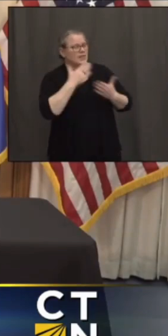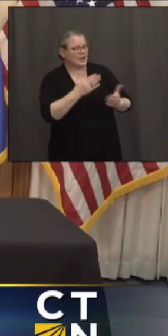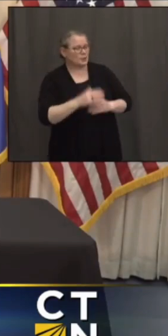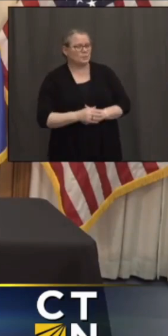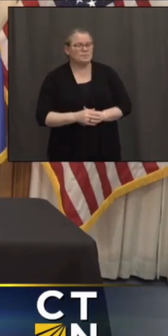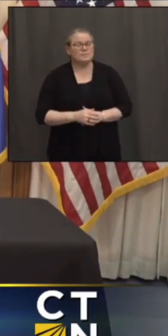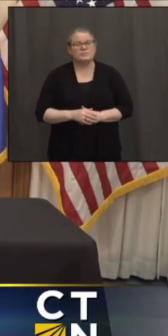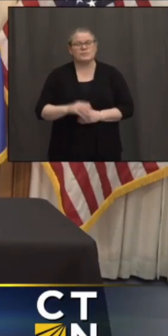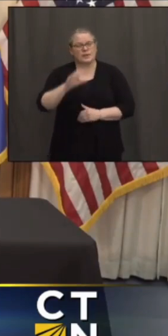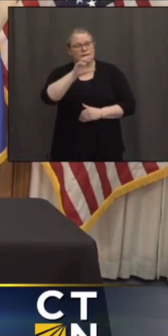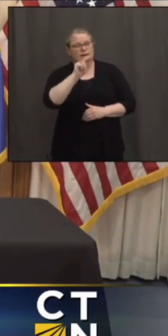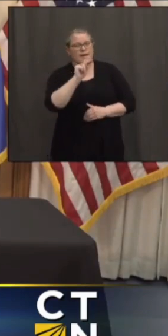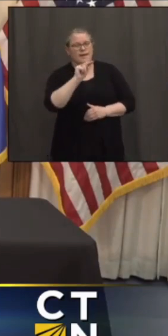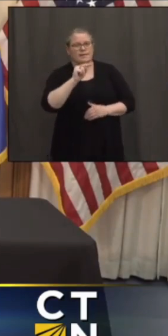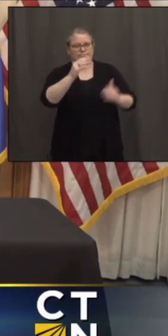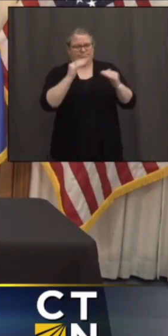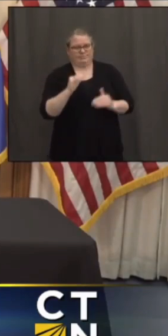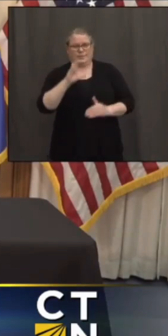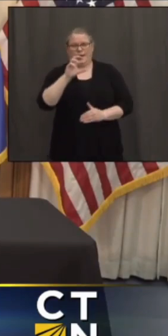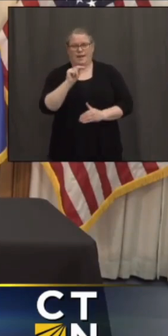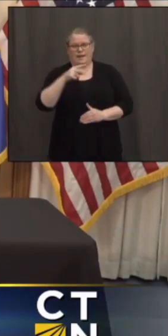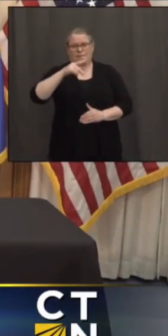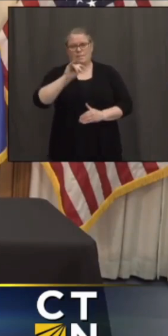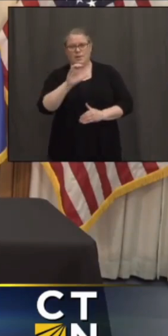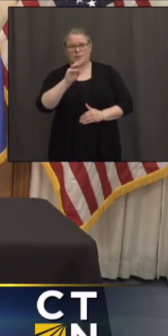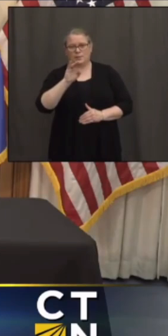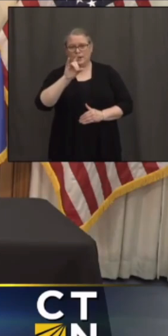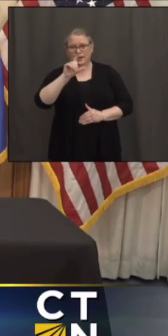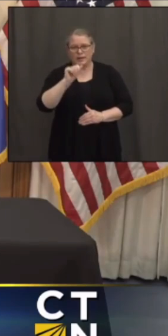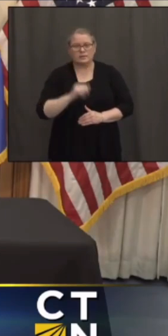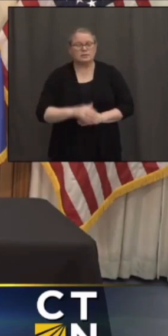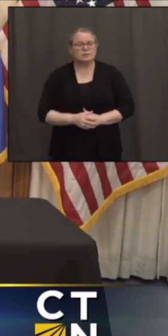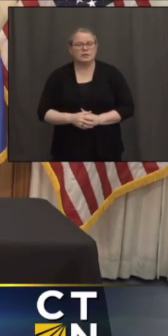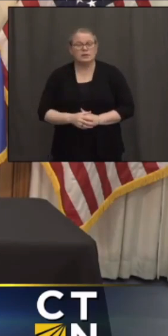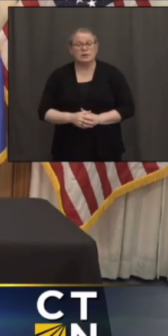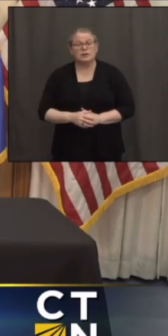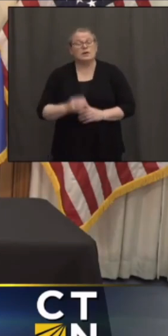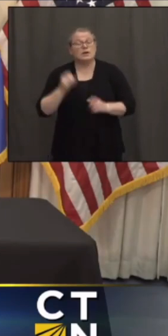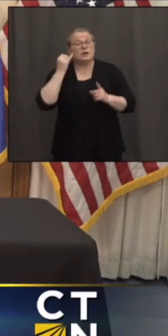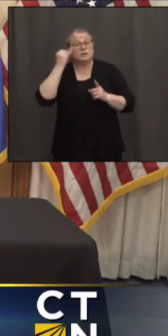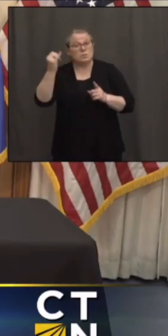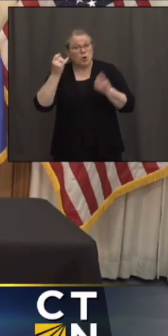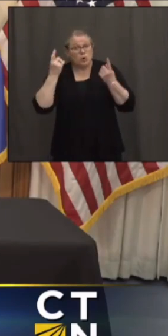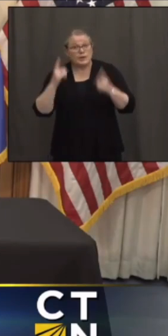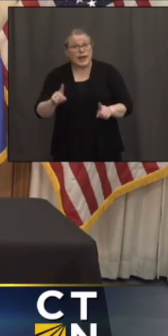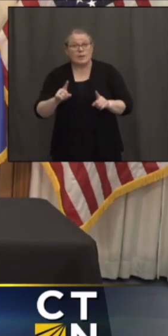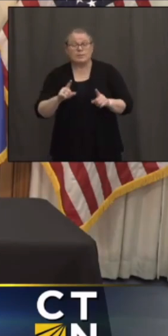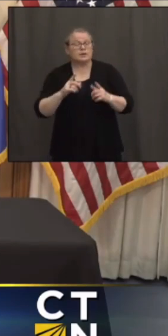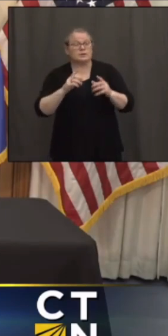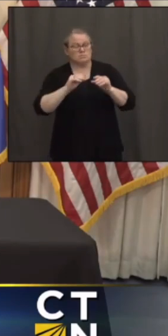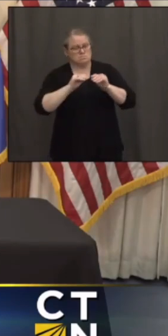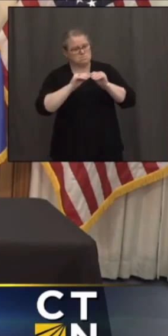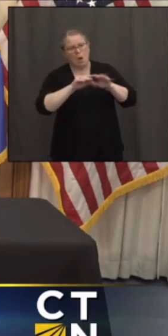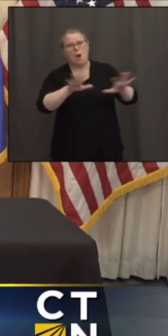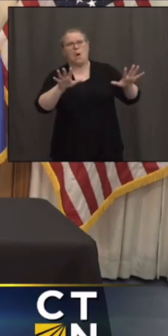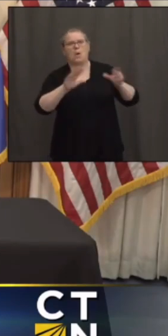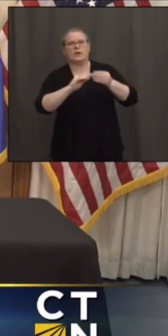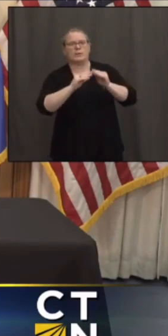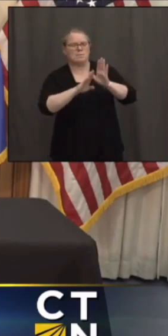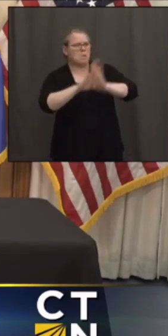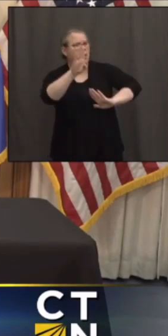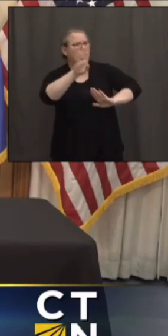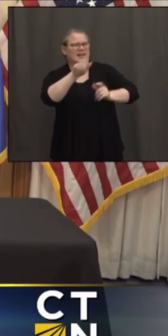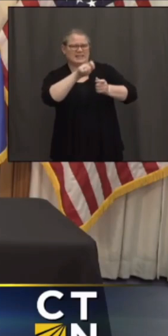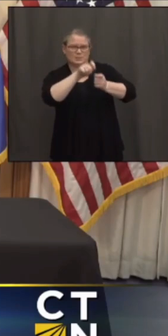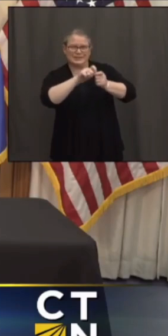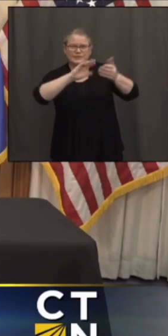Say there happens to be a surge in one city, like Danbury, following this complete reopening. Is it going to be up